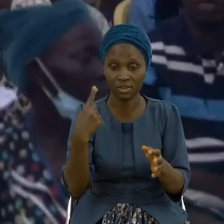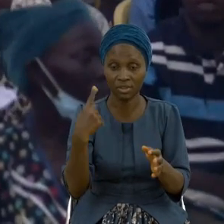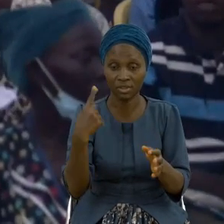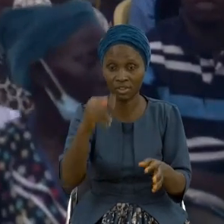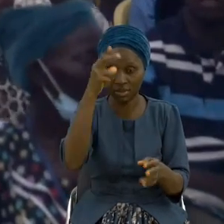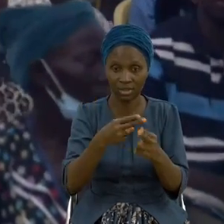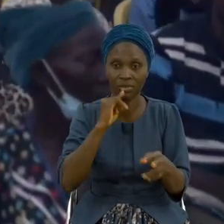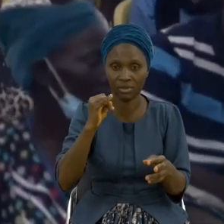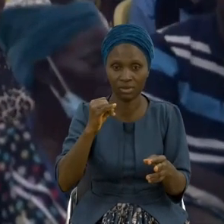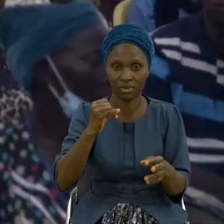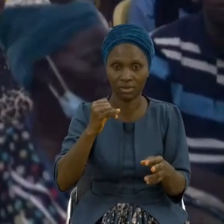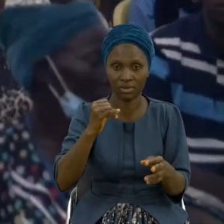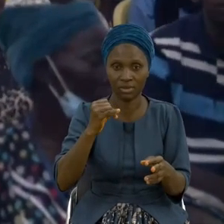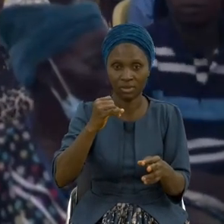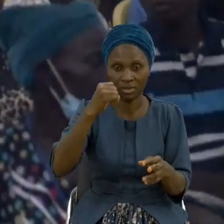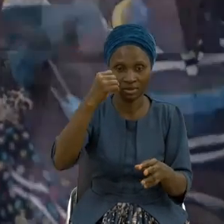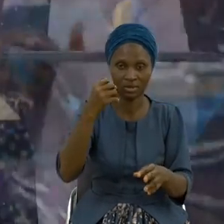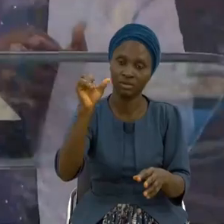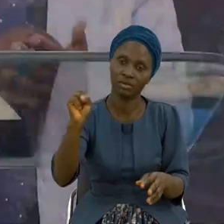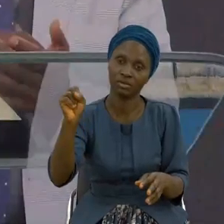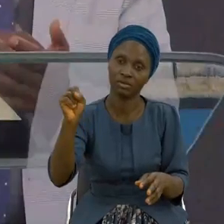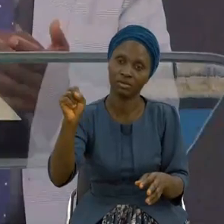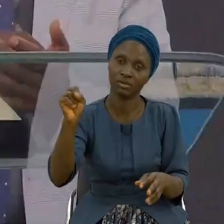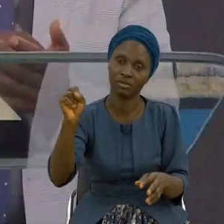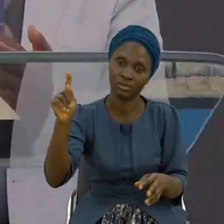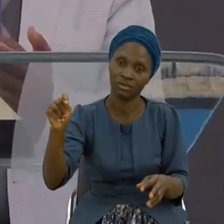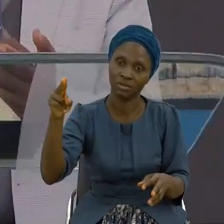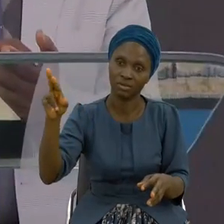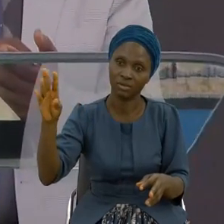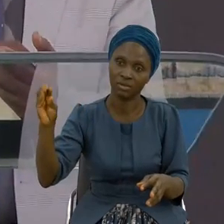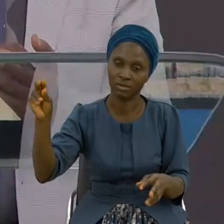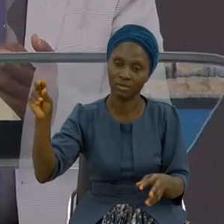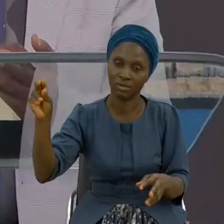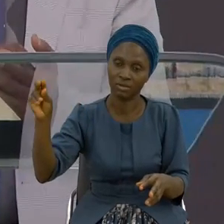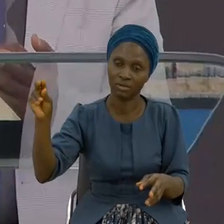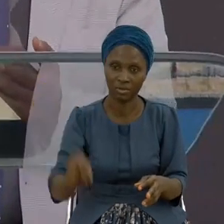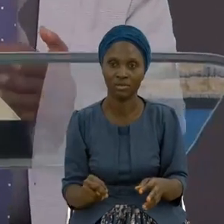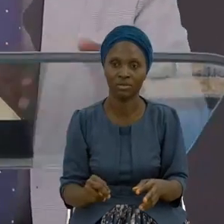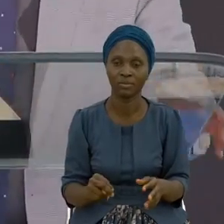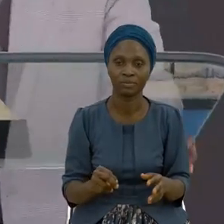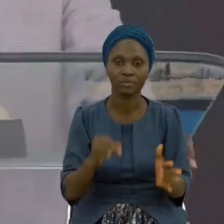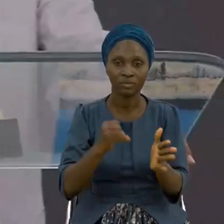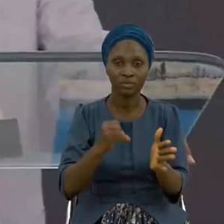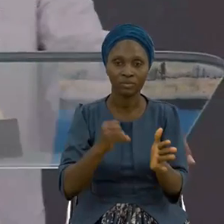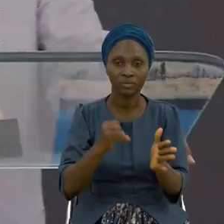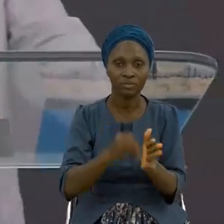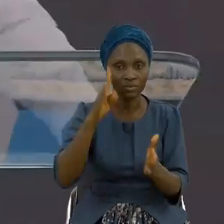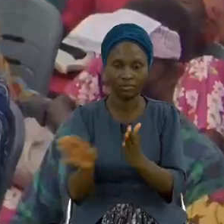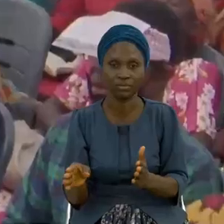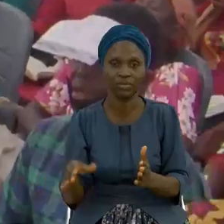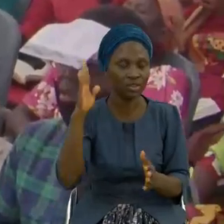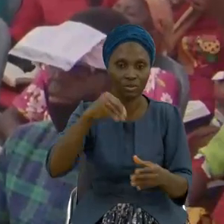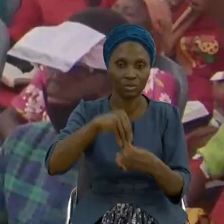them they shall lay their hands on the sick and they shall